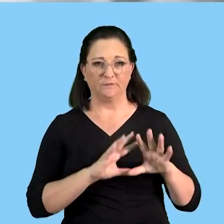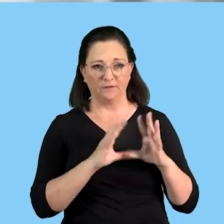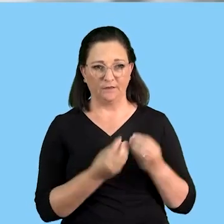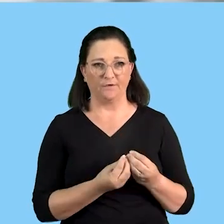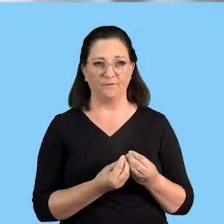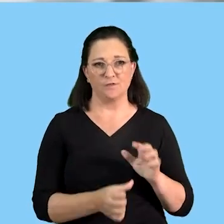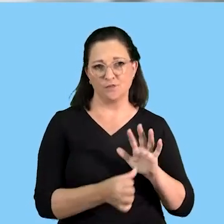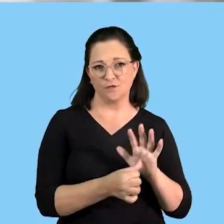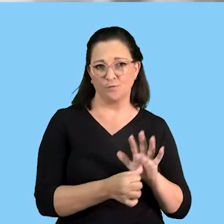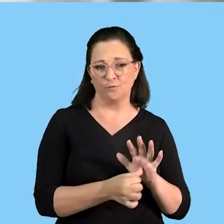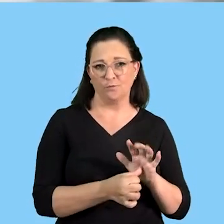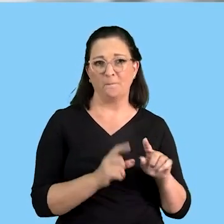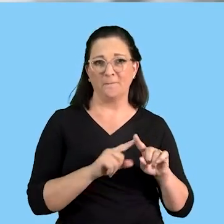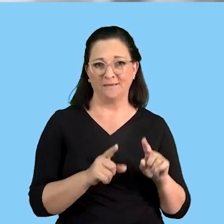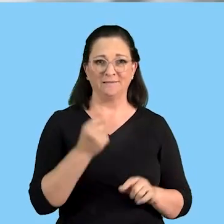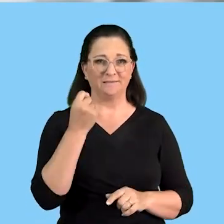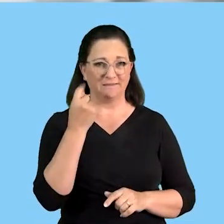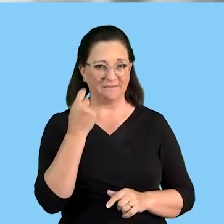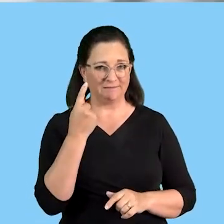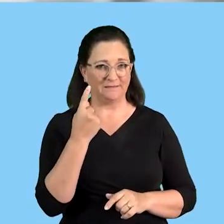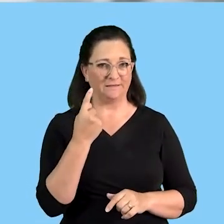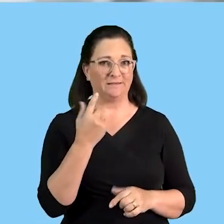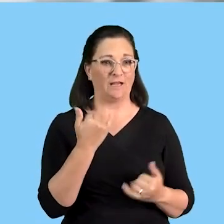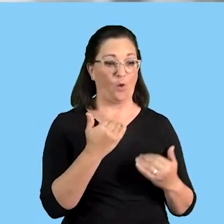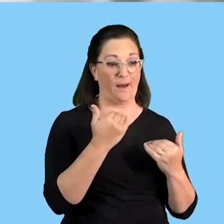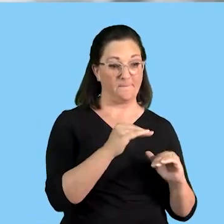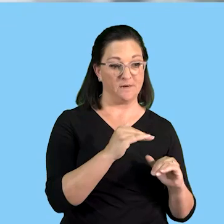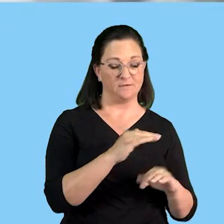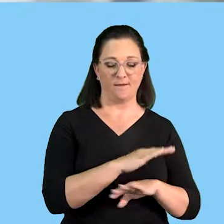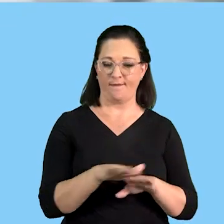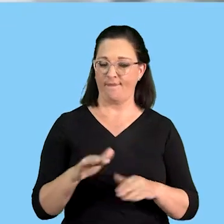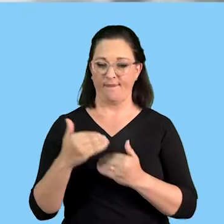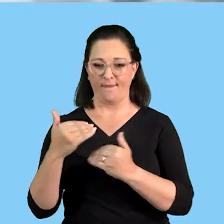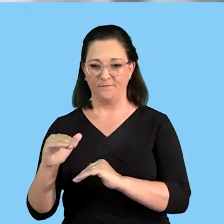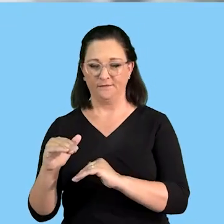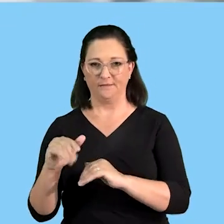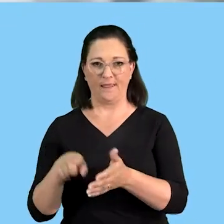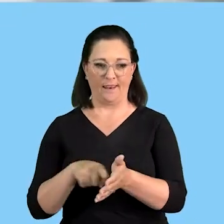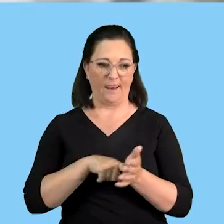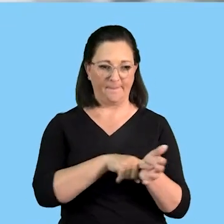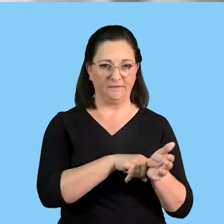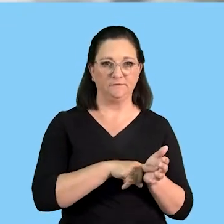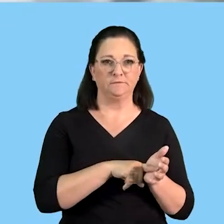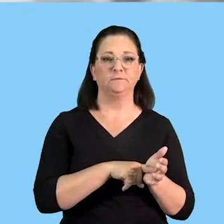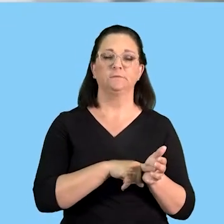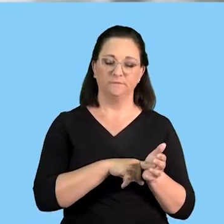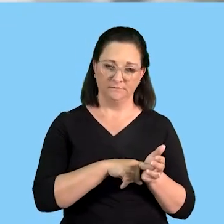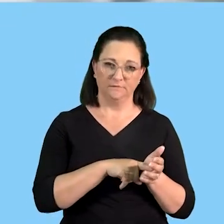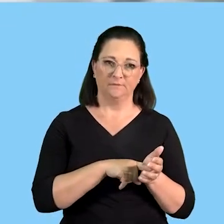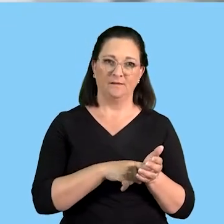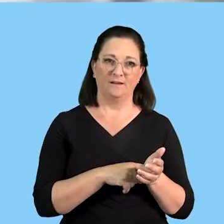and the important aspect is to understand that your limited and unlimited liability would be